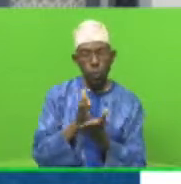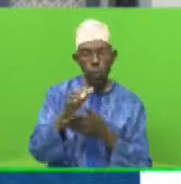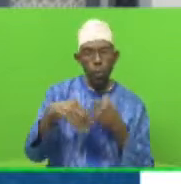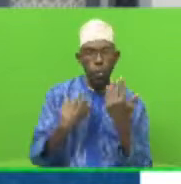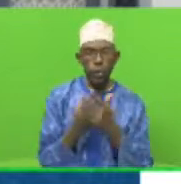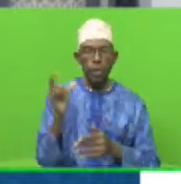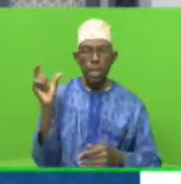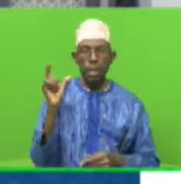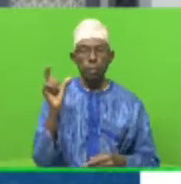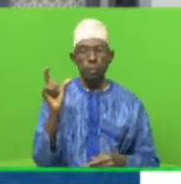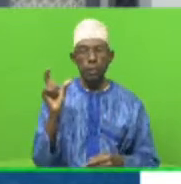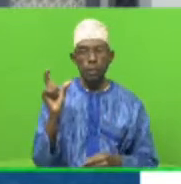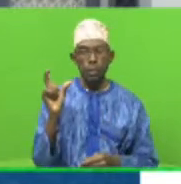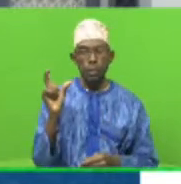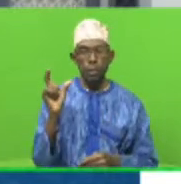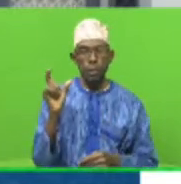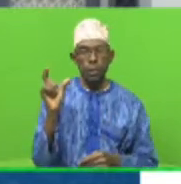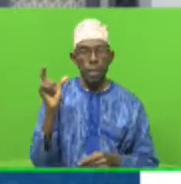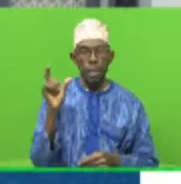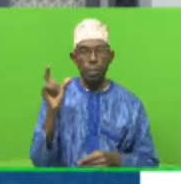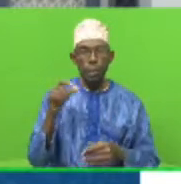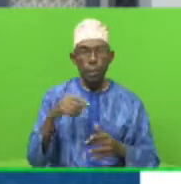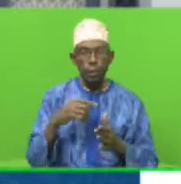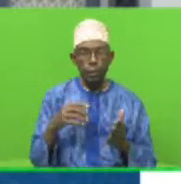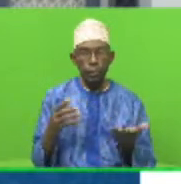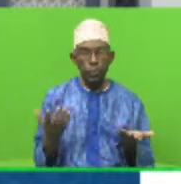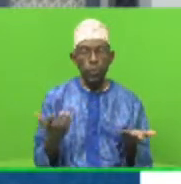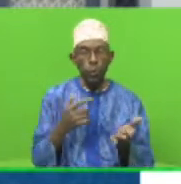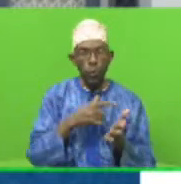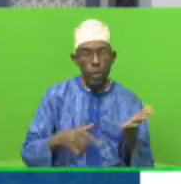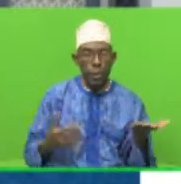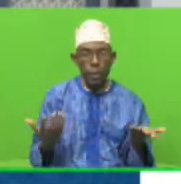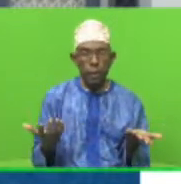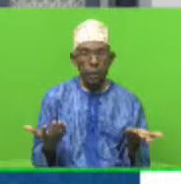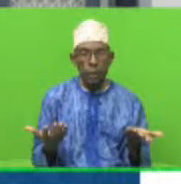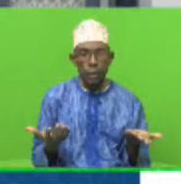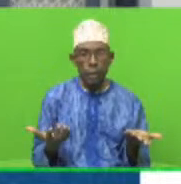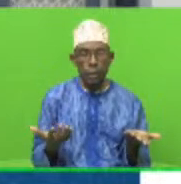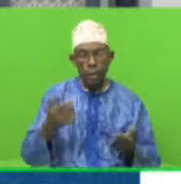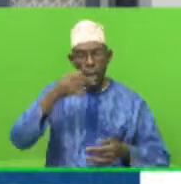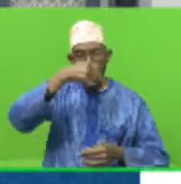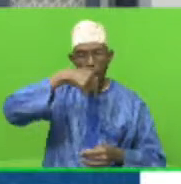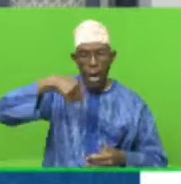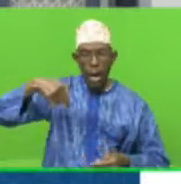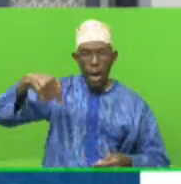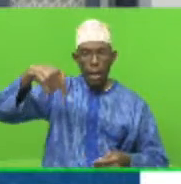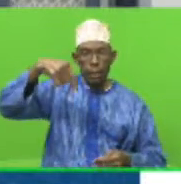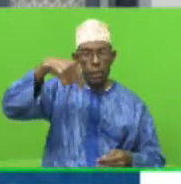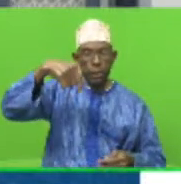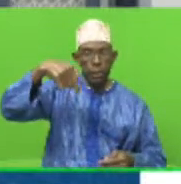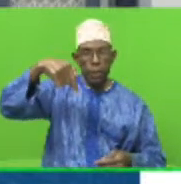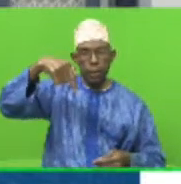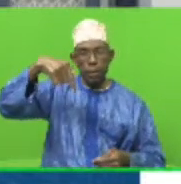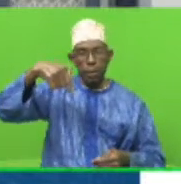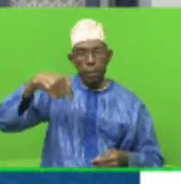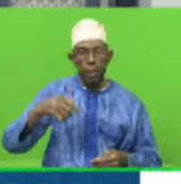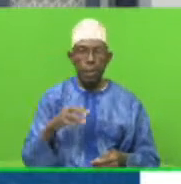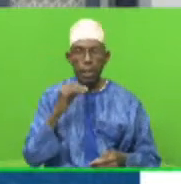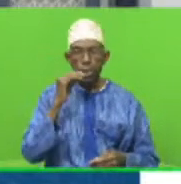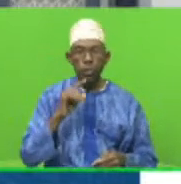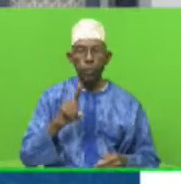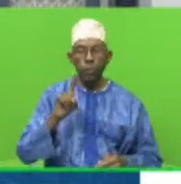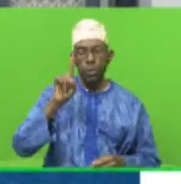this religion. And the religion here has been referred to as al-fitra. And this is